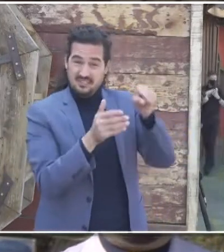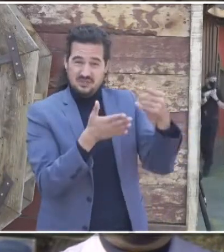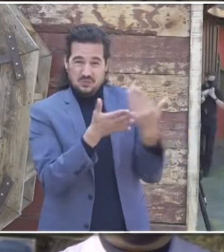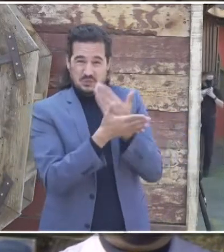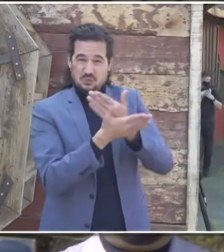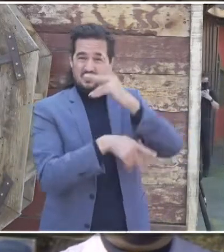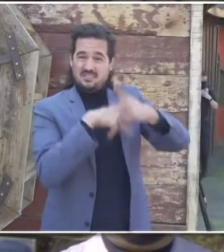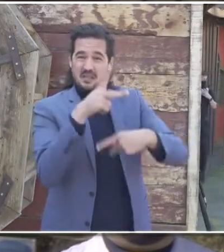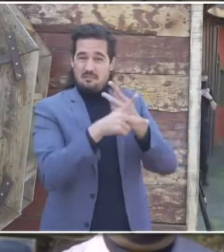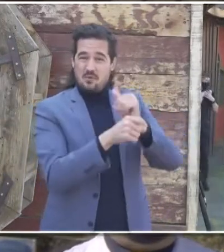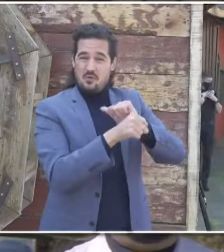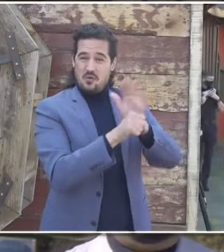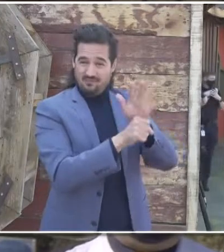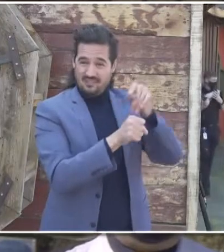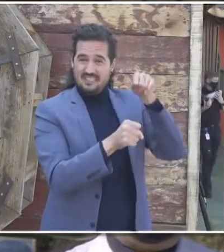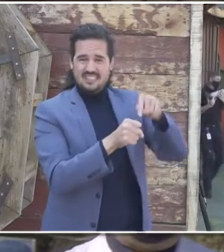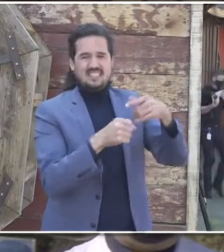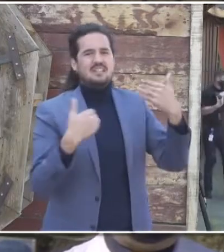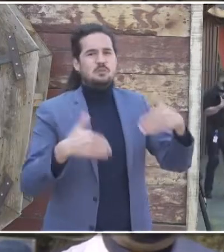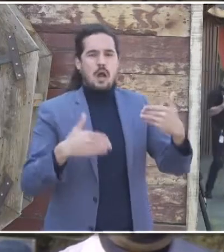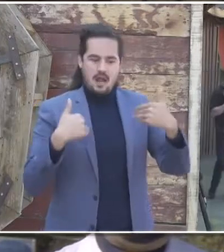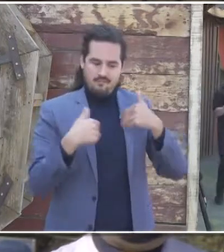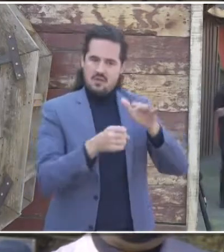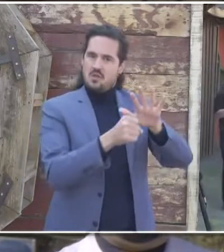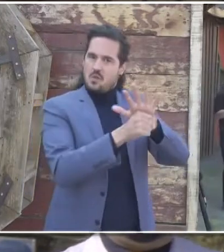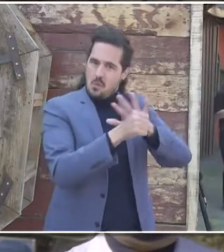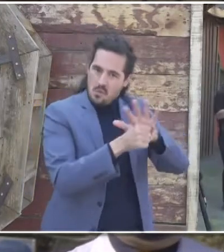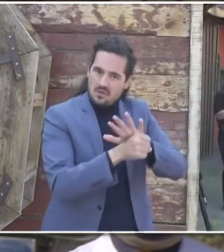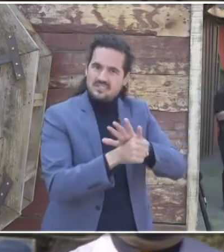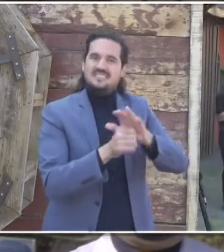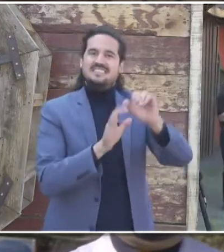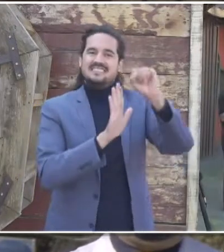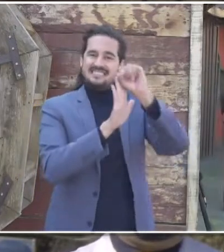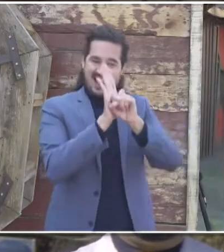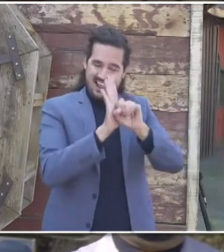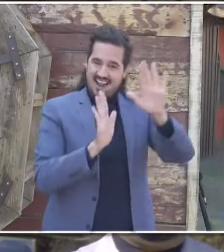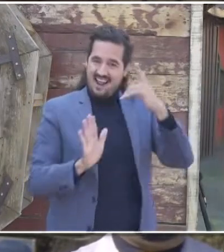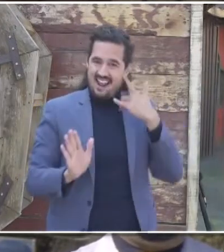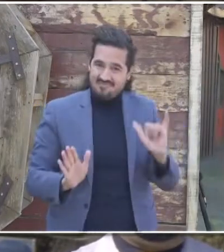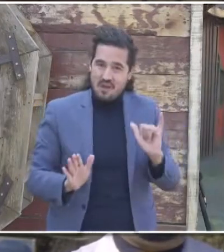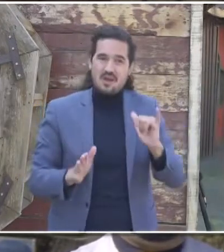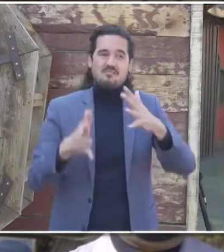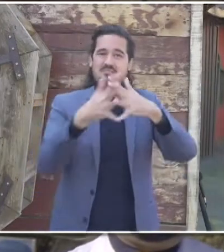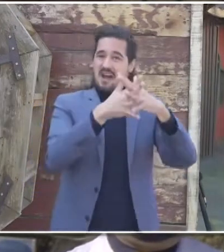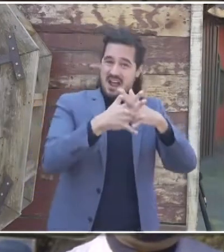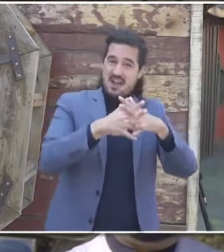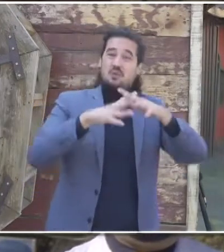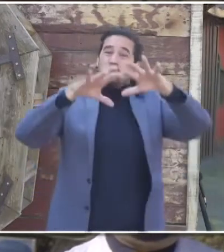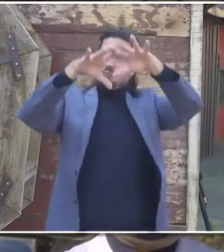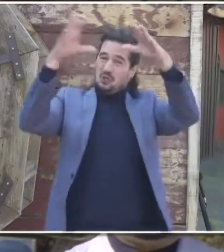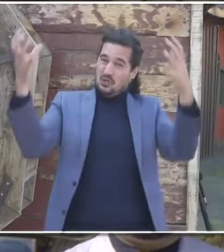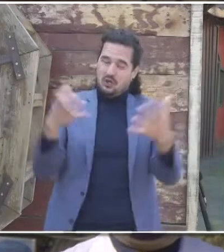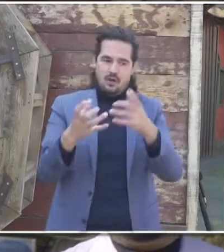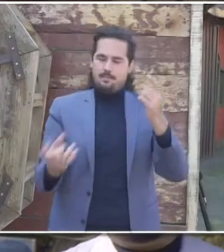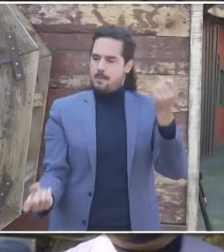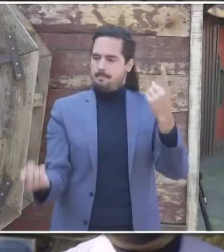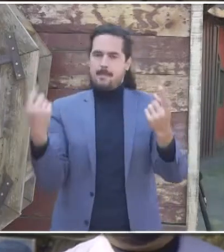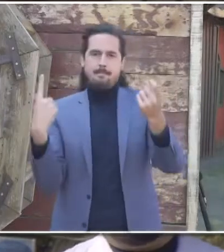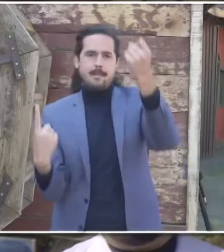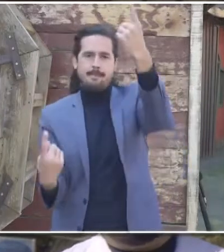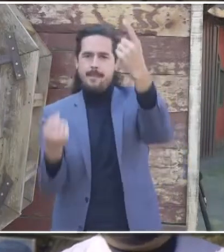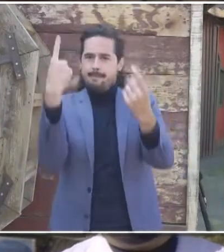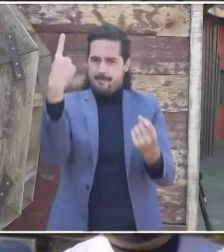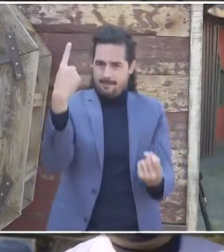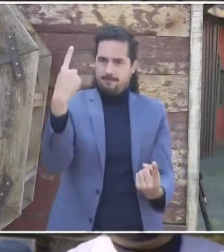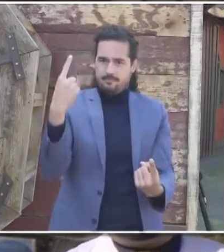globe. Important to update you on what we know. We have 30 state genomics labs that are doing isolate testing.